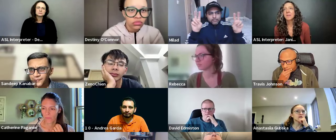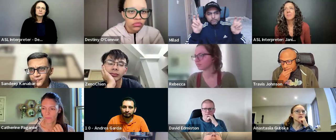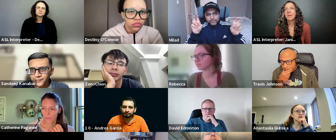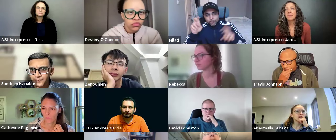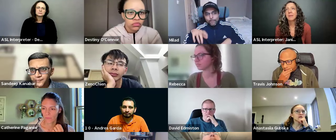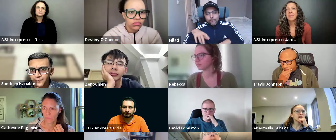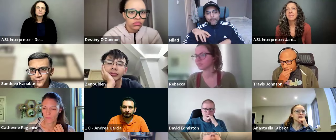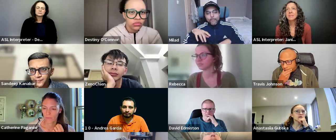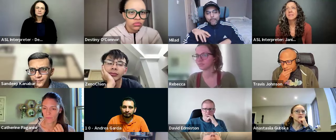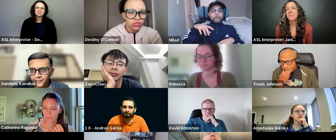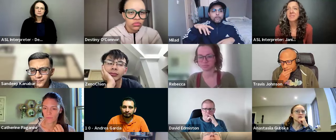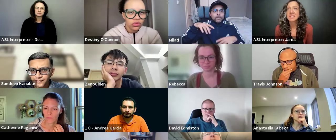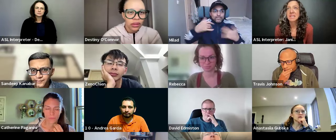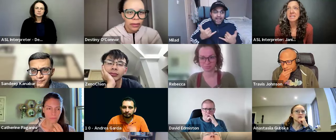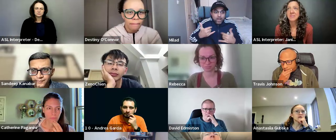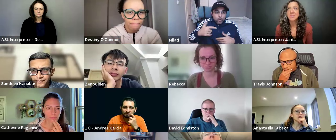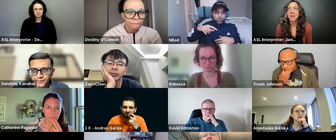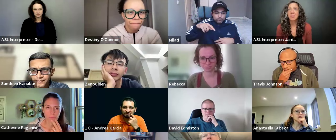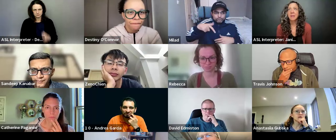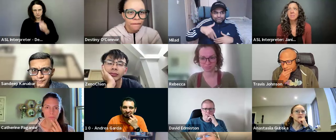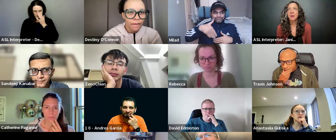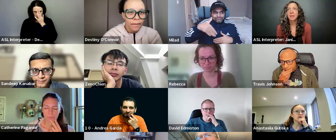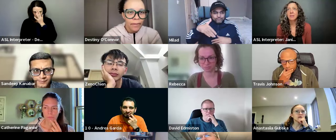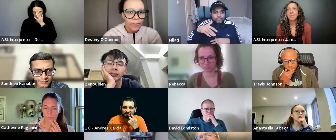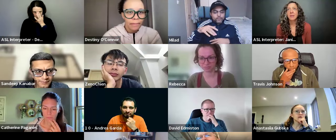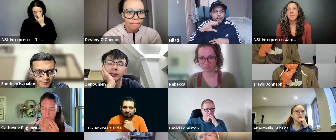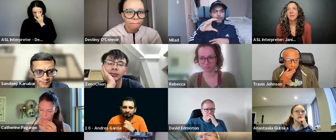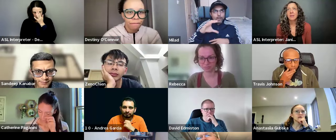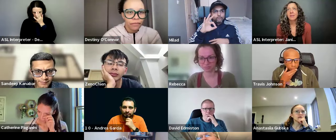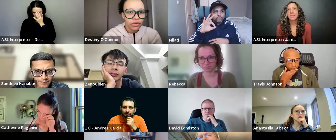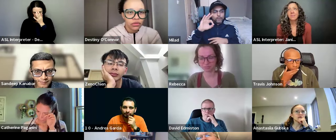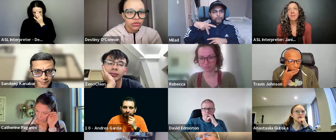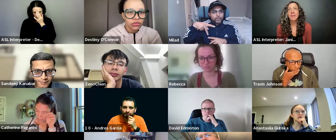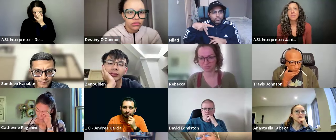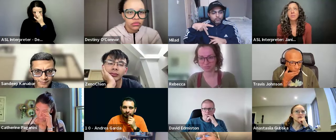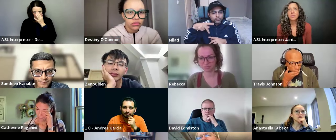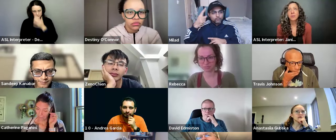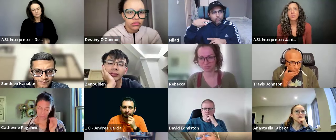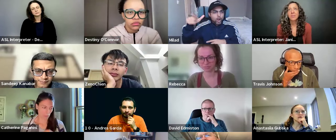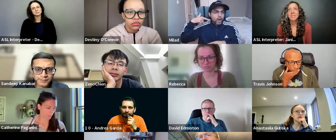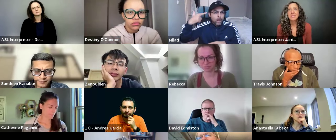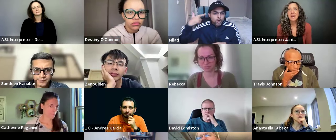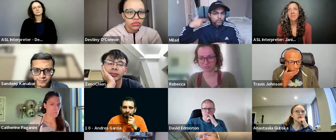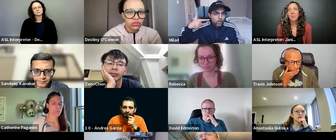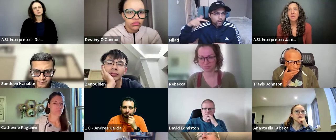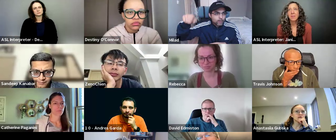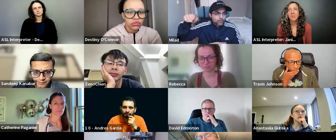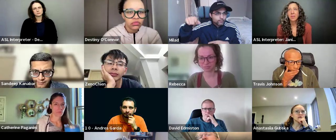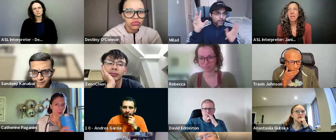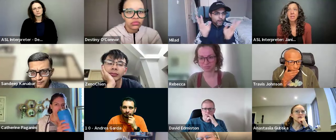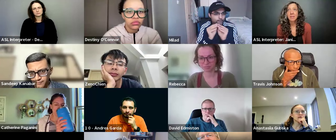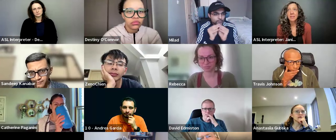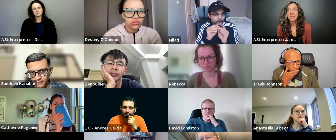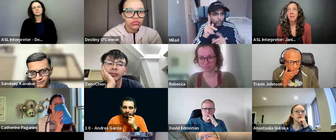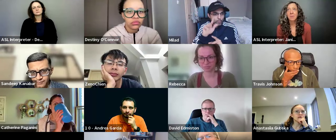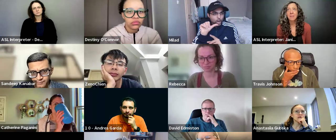This is Milad. Maybe this is a little bit of a slightly different topic, but in the near future, with the CFP